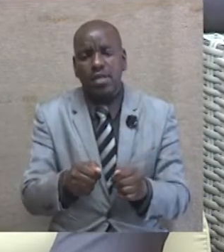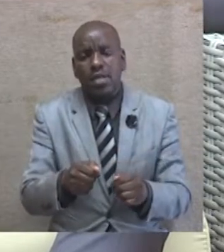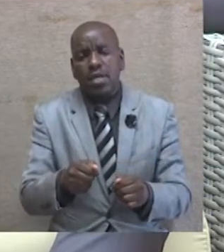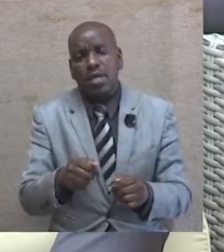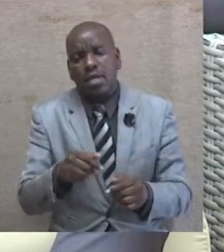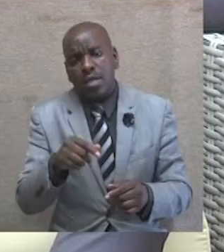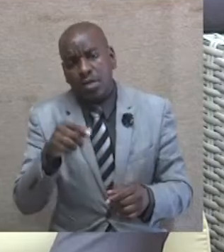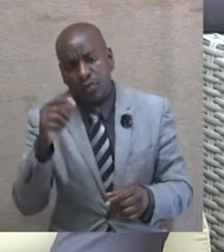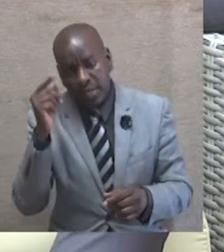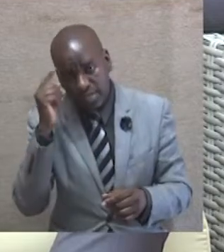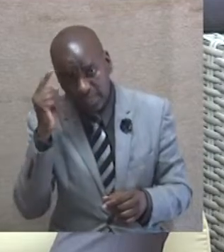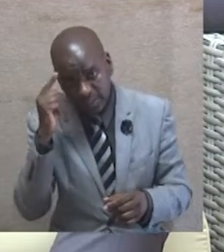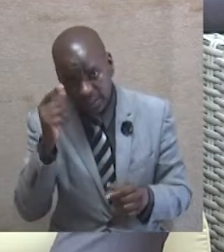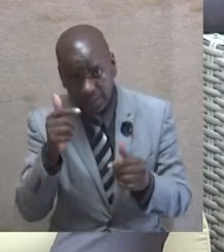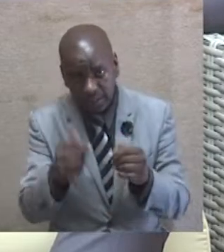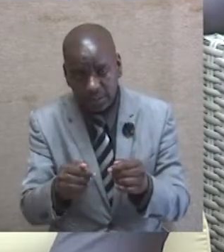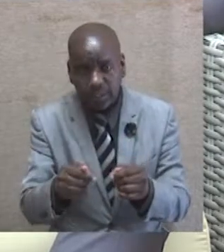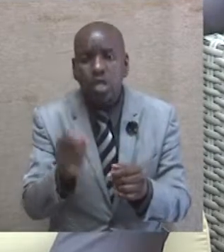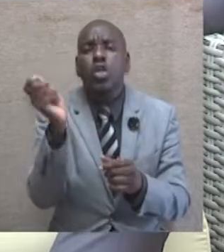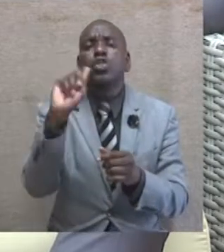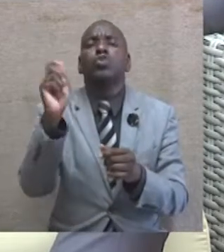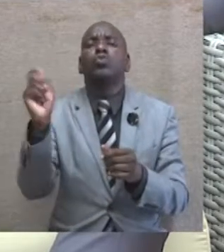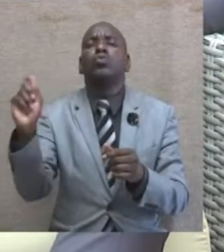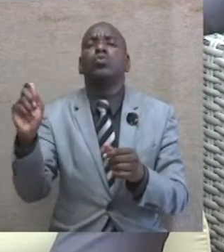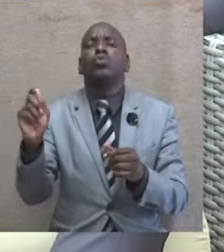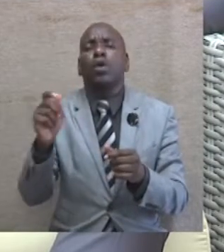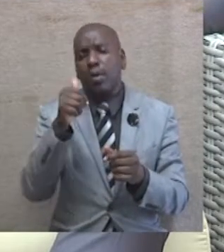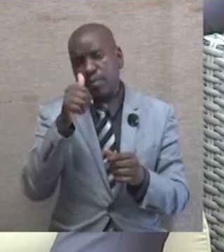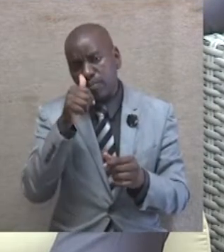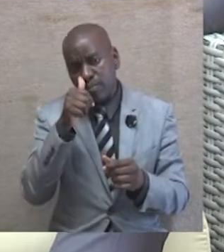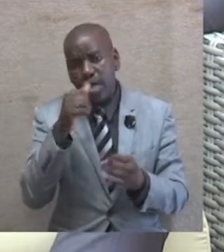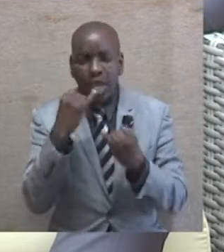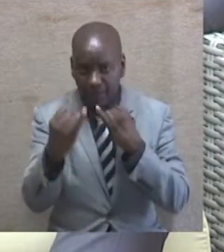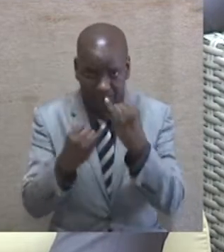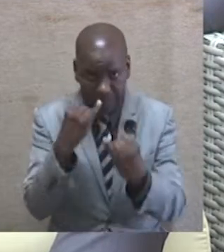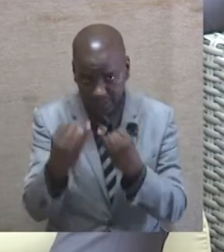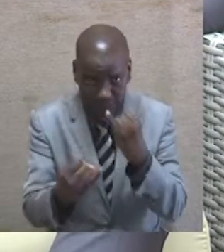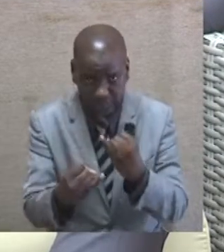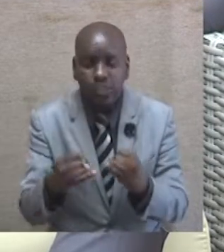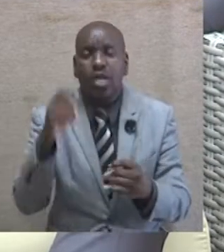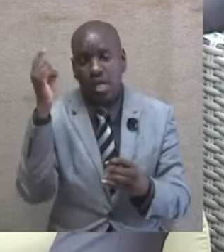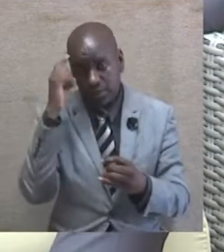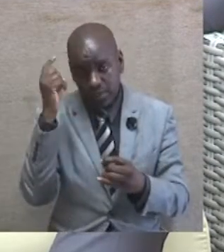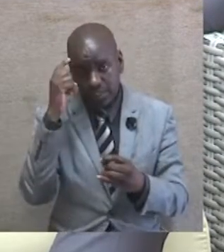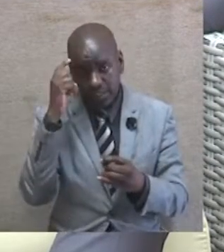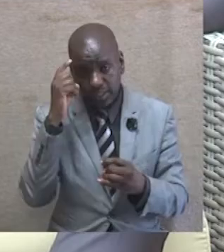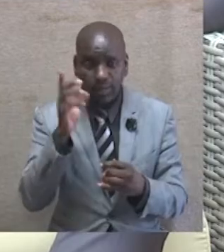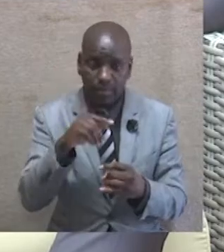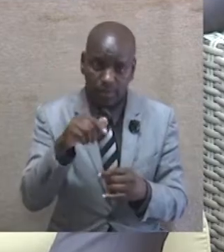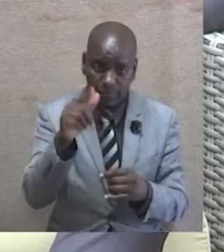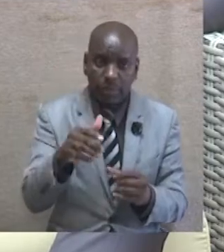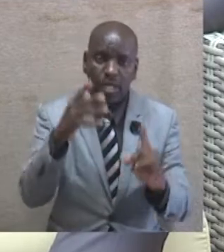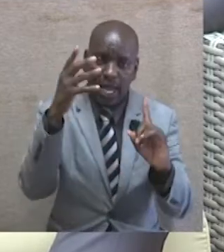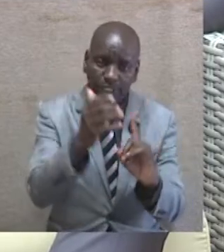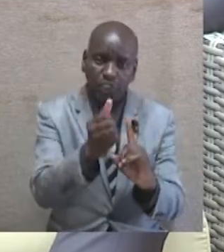that we need to have them within the schools with much information, with much expertise. And at